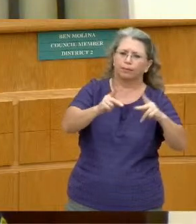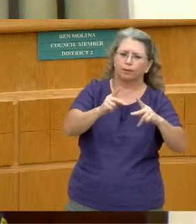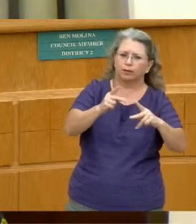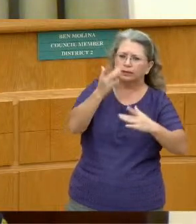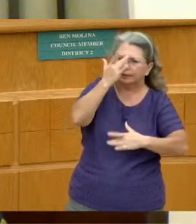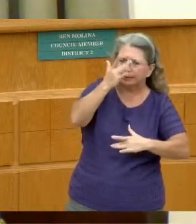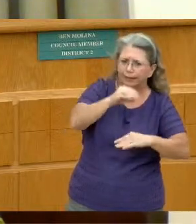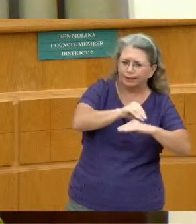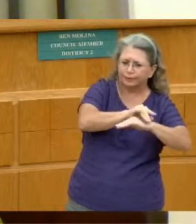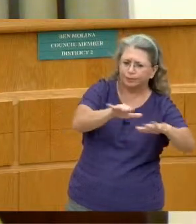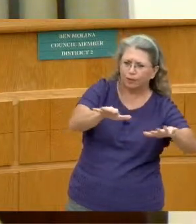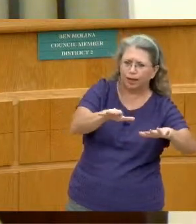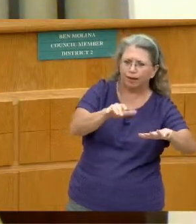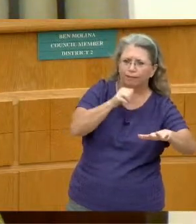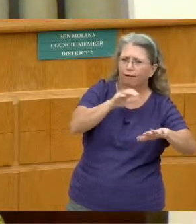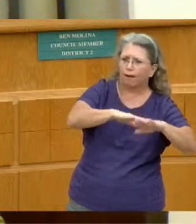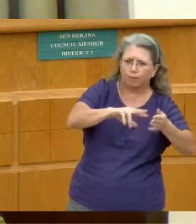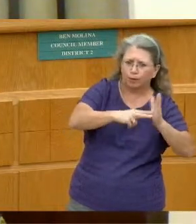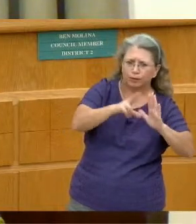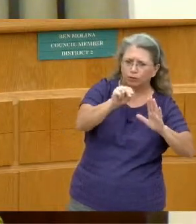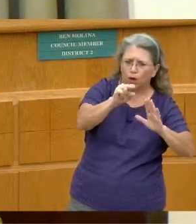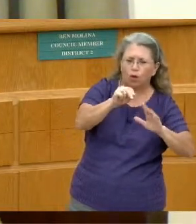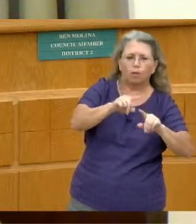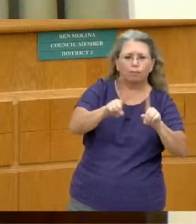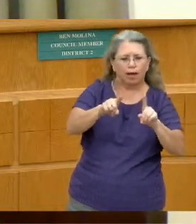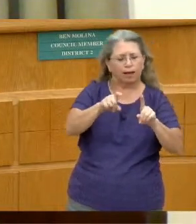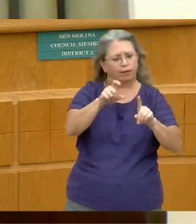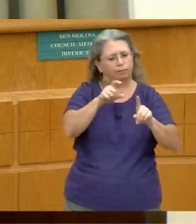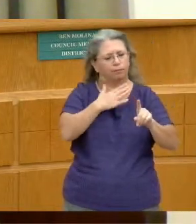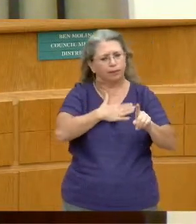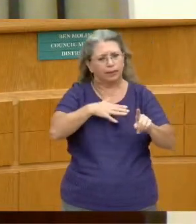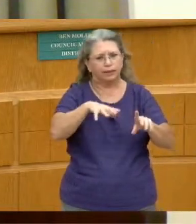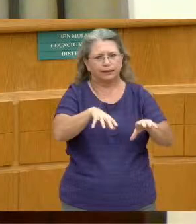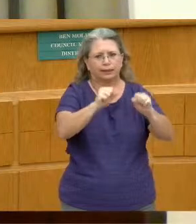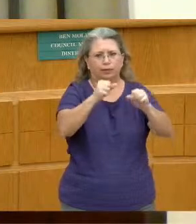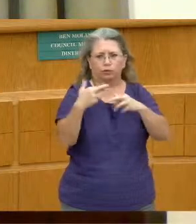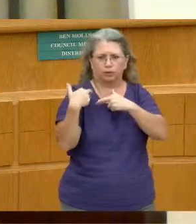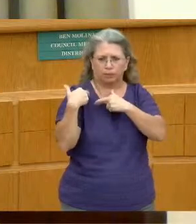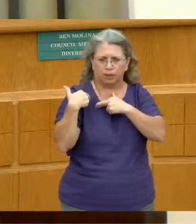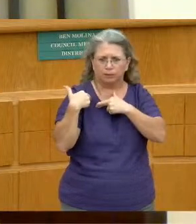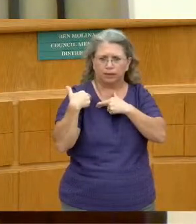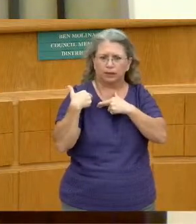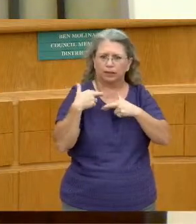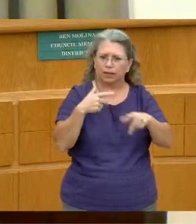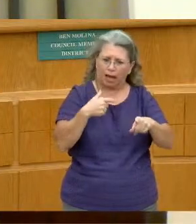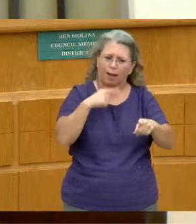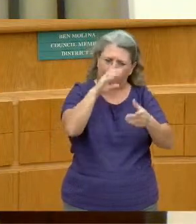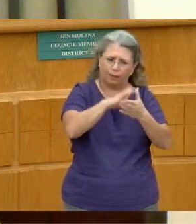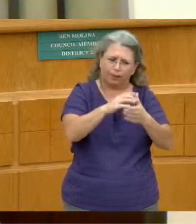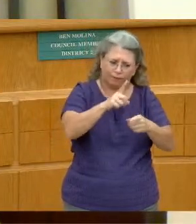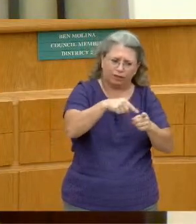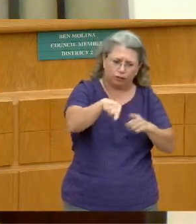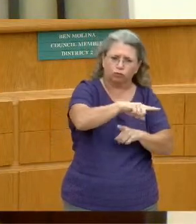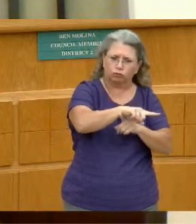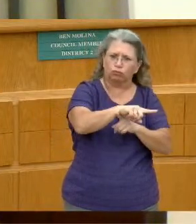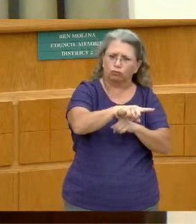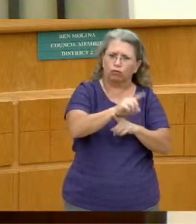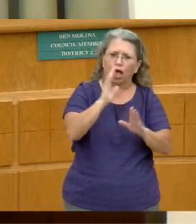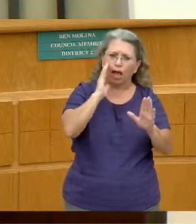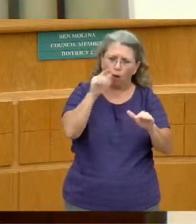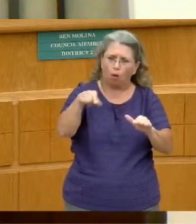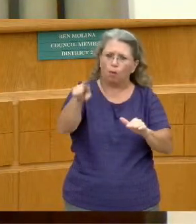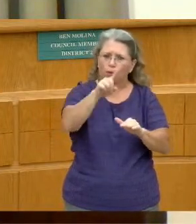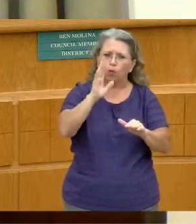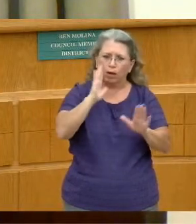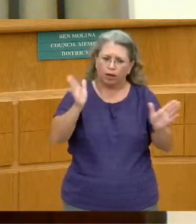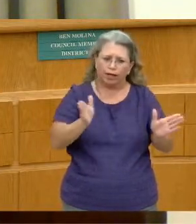also needs to do their part and be responsible and be righteous. I believe in them, and I hope you too encourage